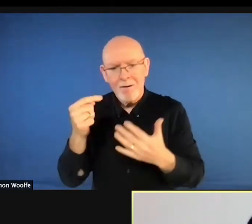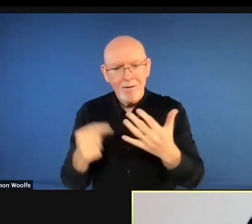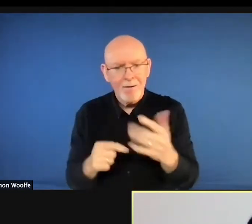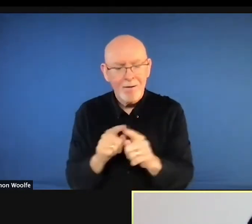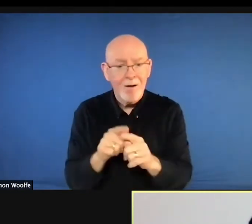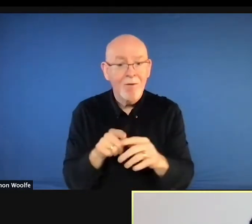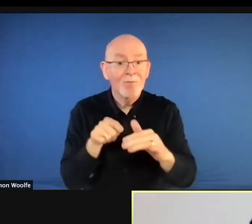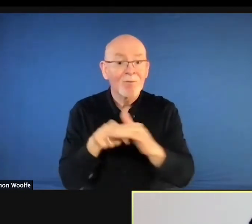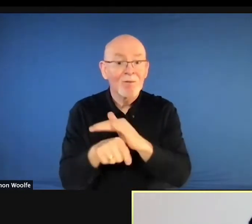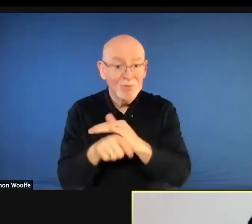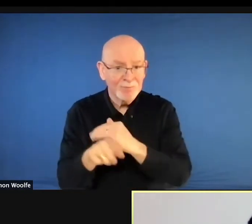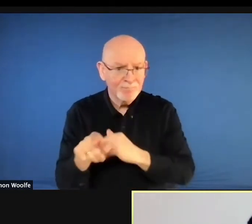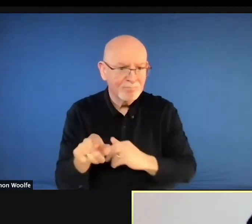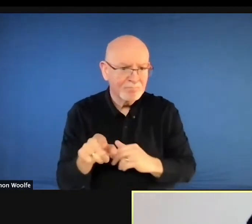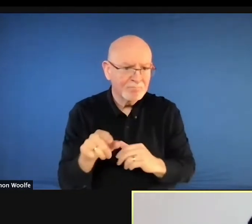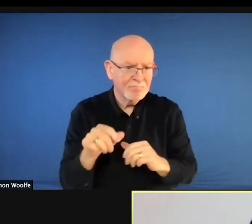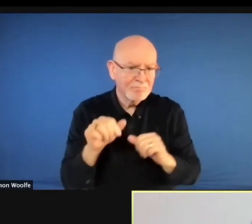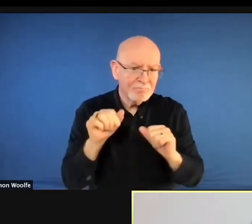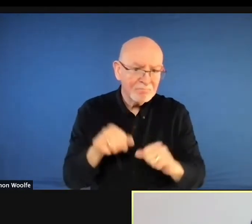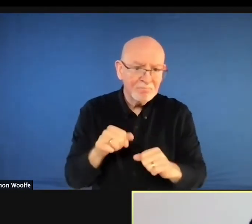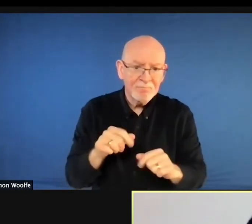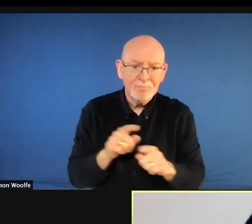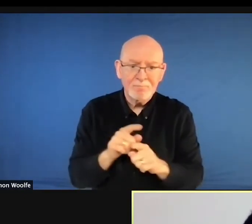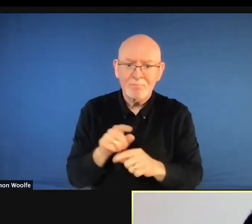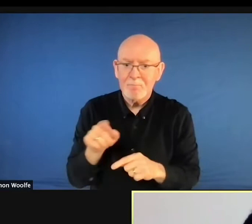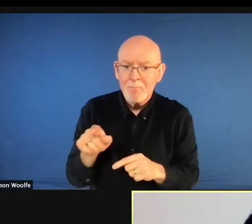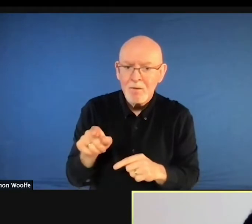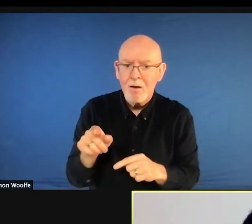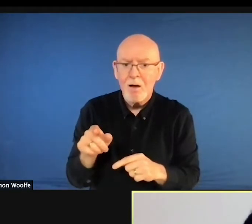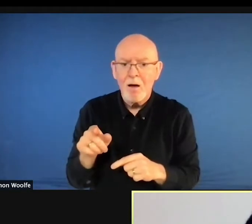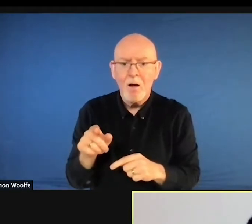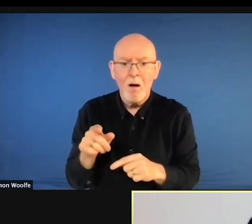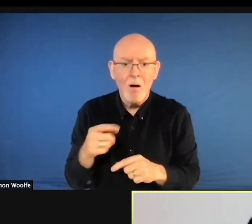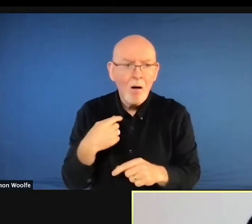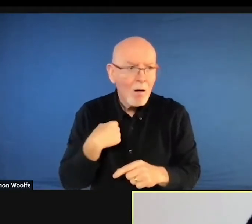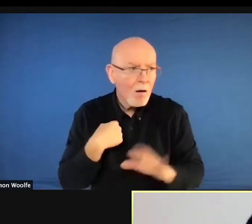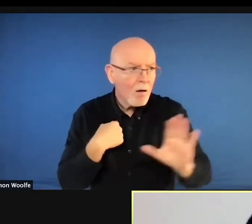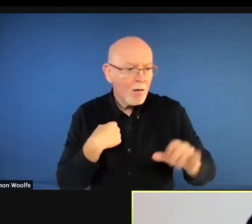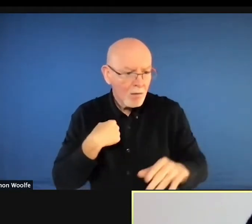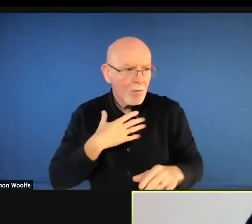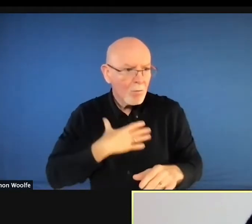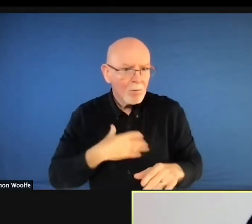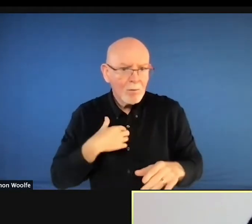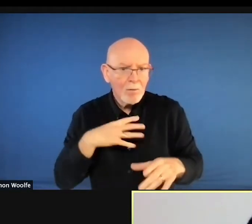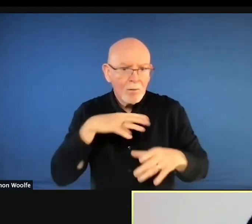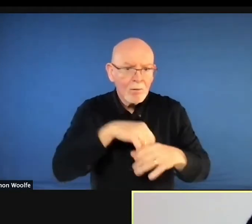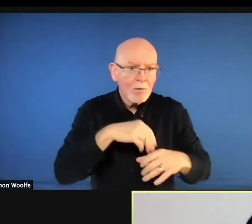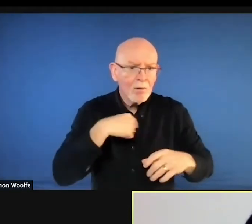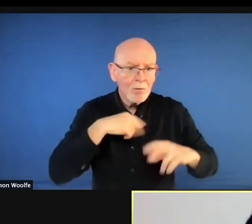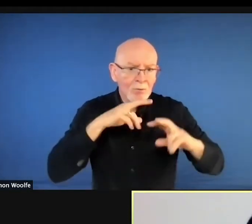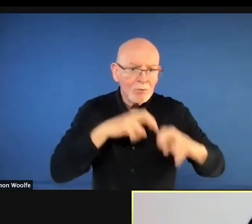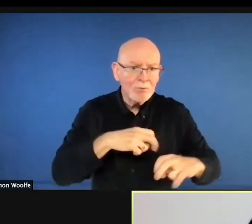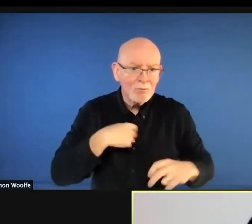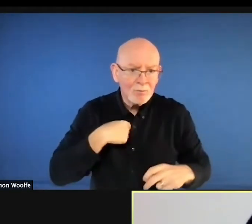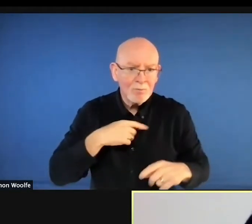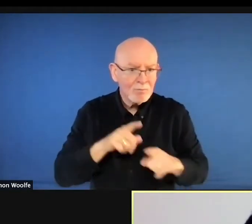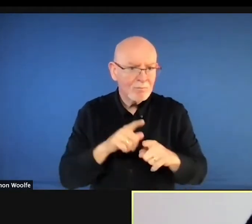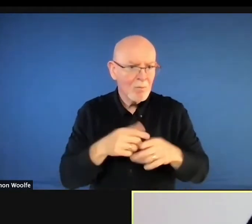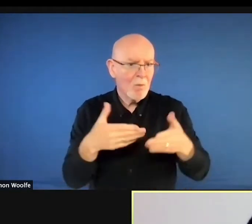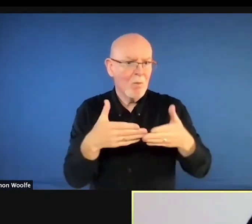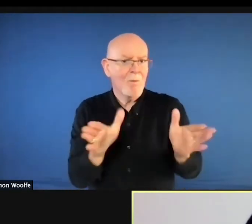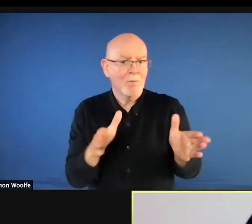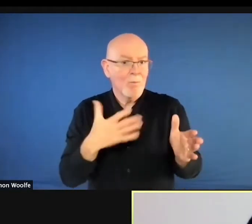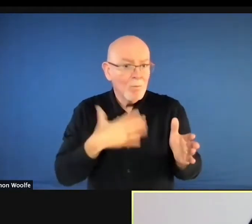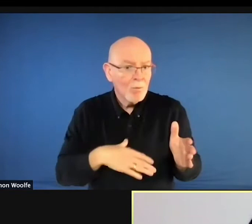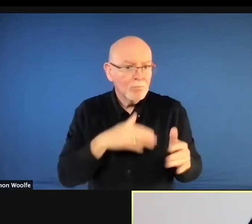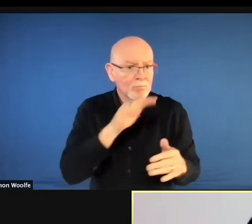are becoming open and wanted to do much research within the refugee camps for them to share or